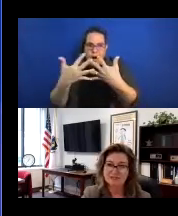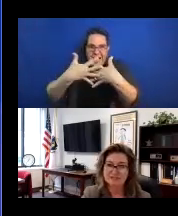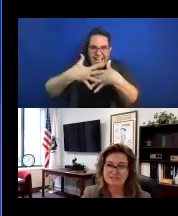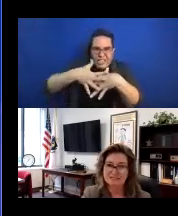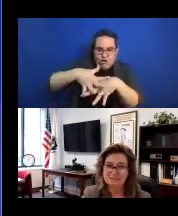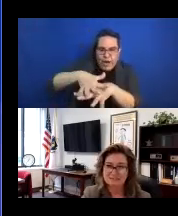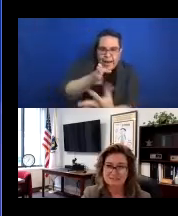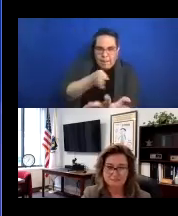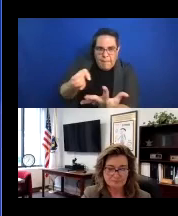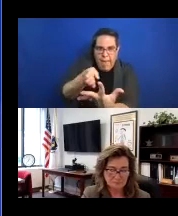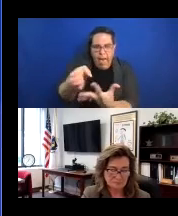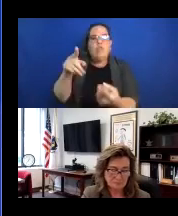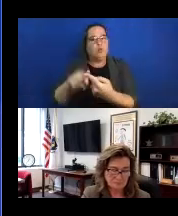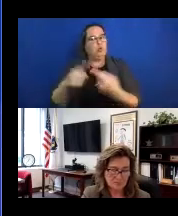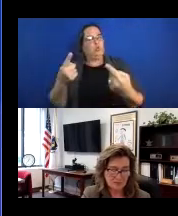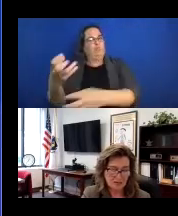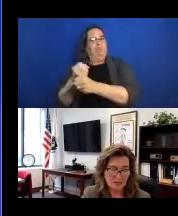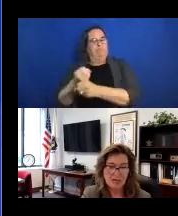health services.